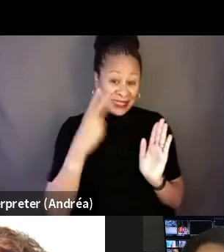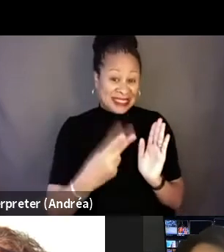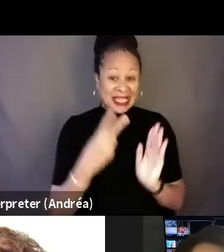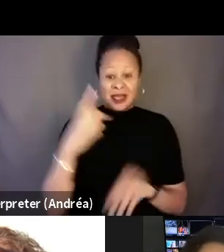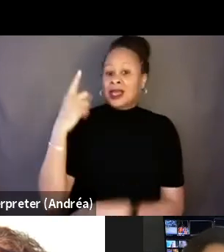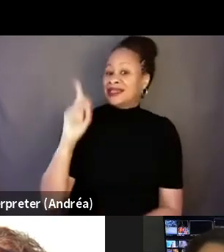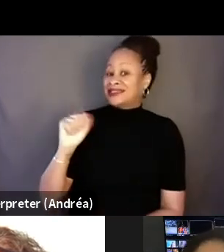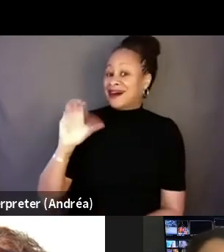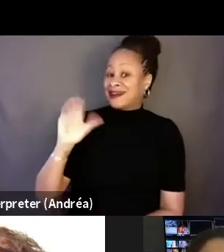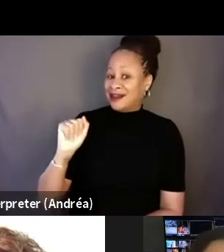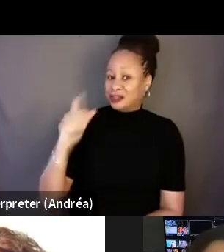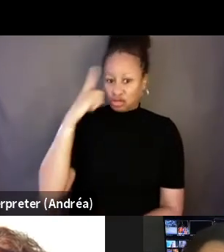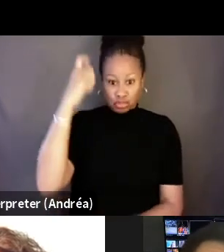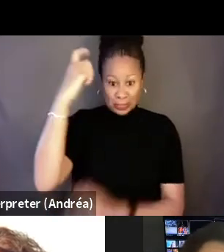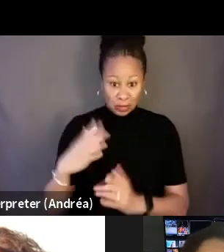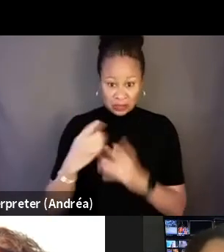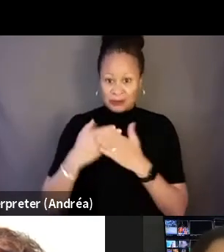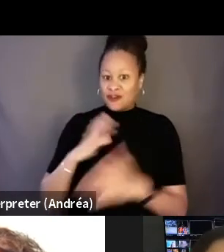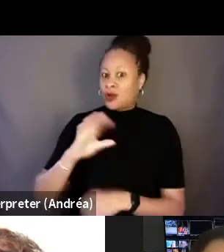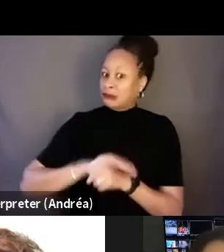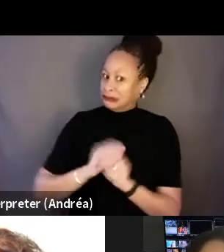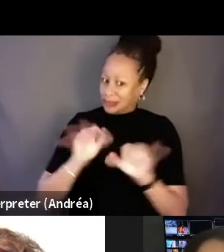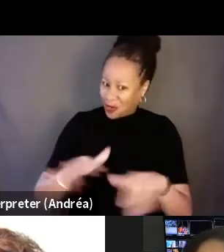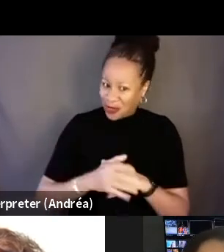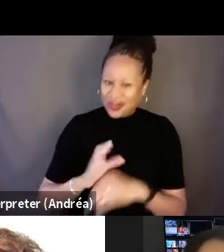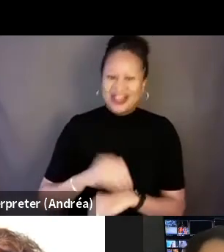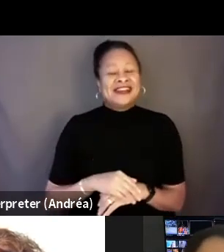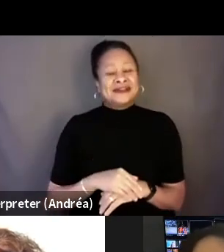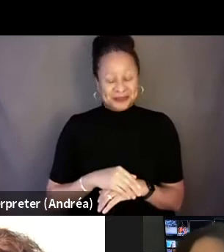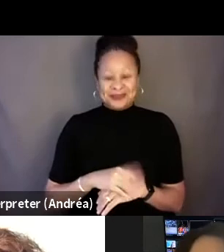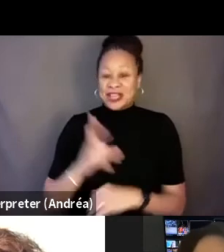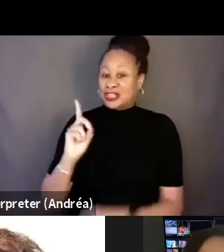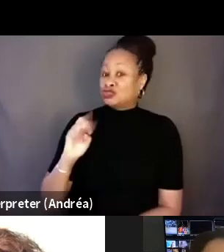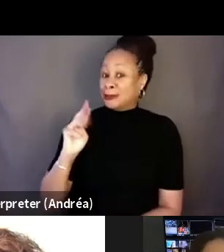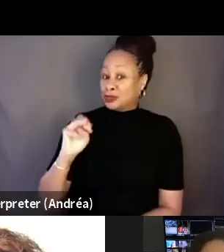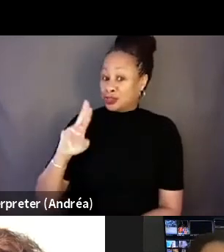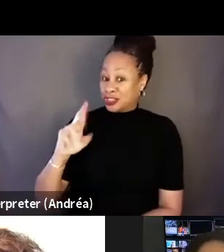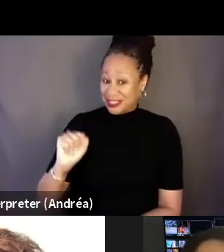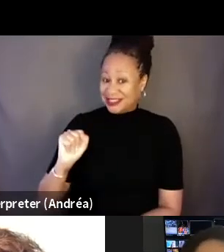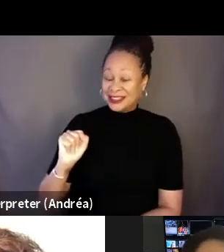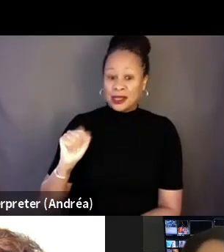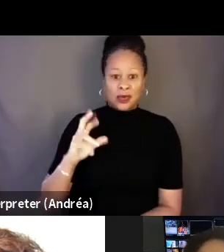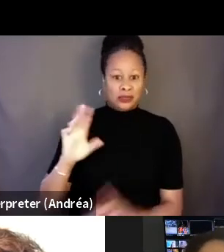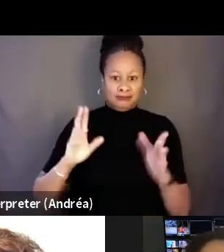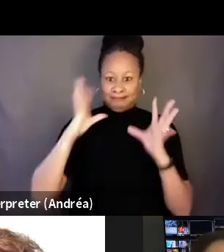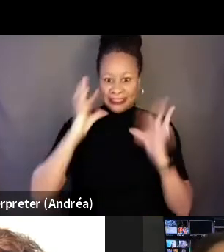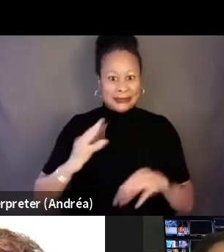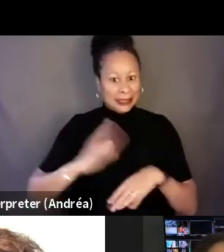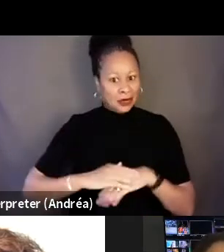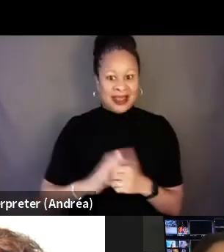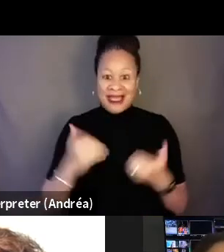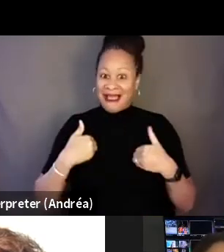Dreamers case, if you can remember before coronavirus, the Dreamers case be ruled on, and having